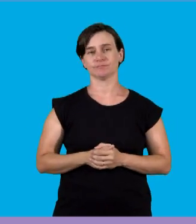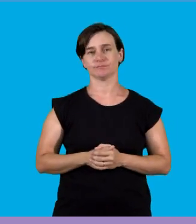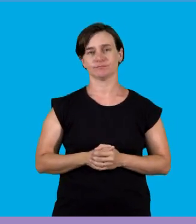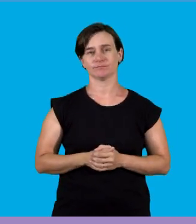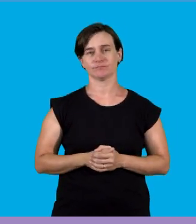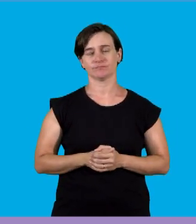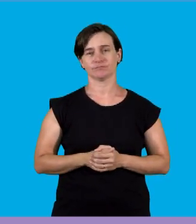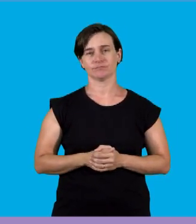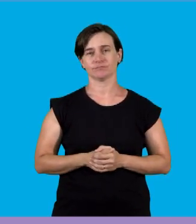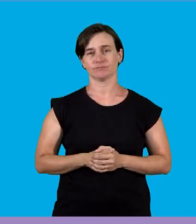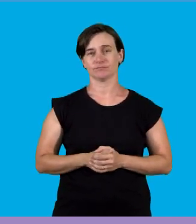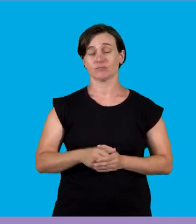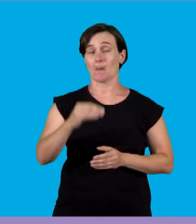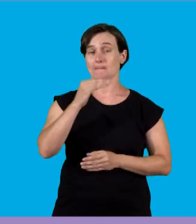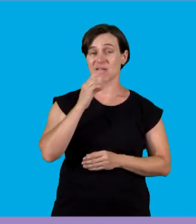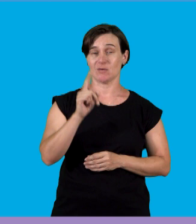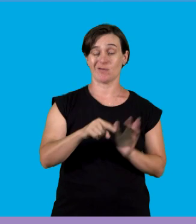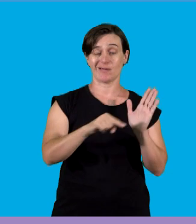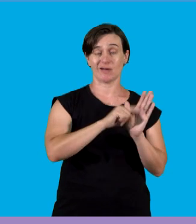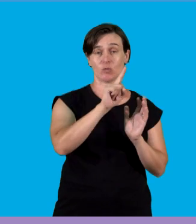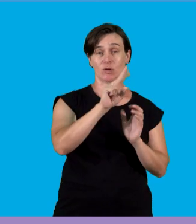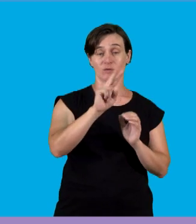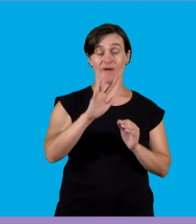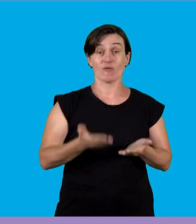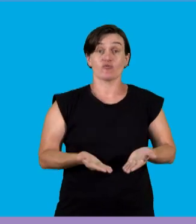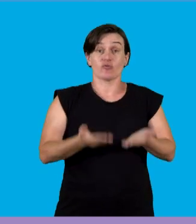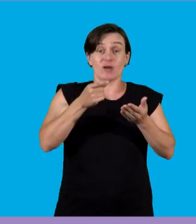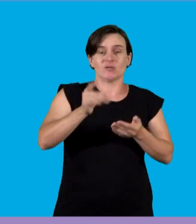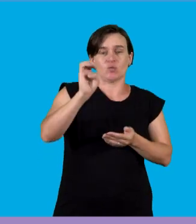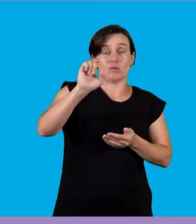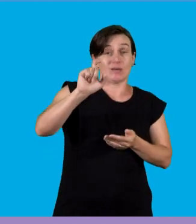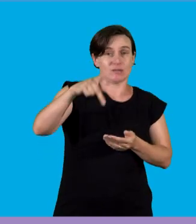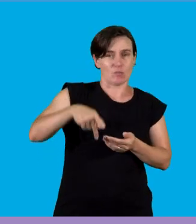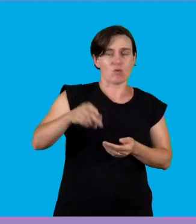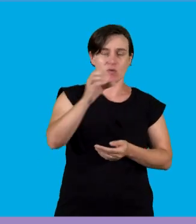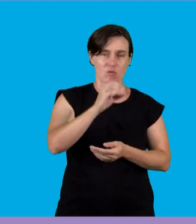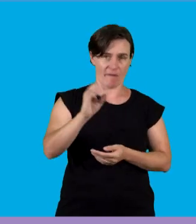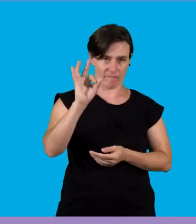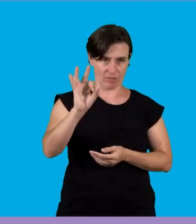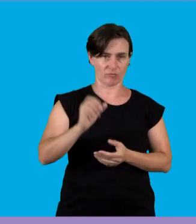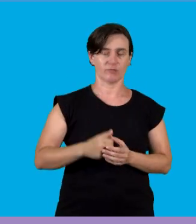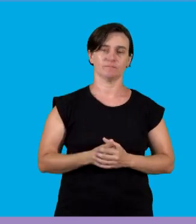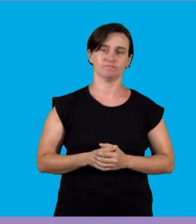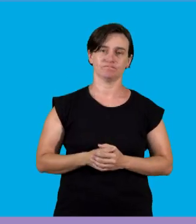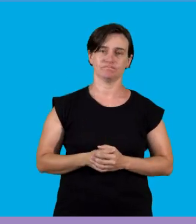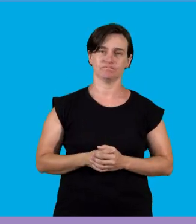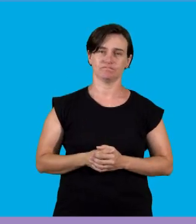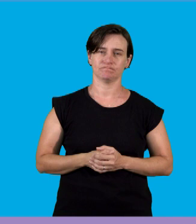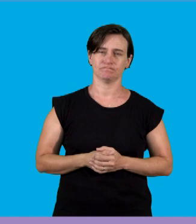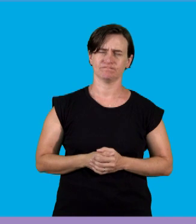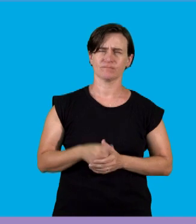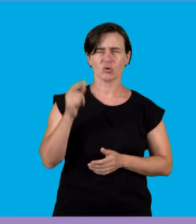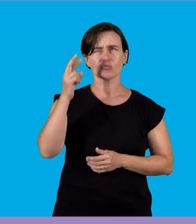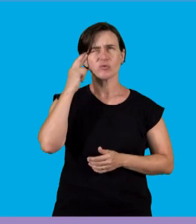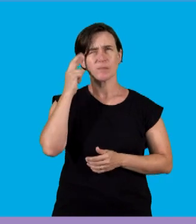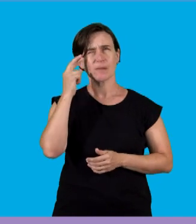125, and then we are supposed to now raise it to an exponent 3. Now, if we